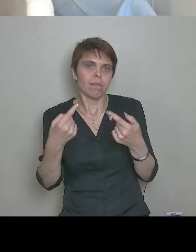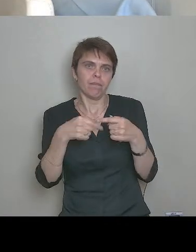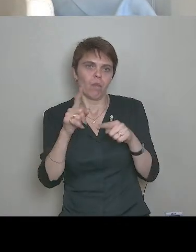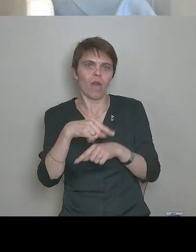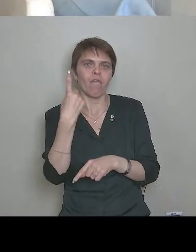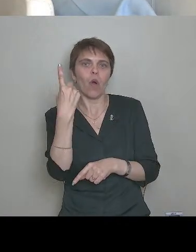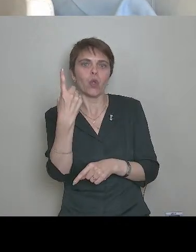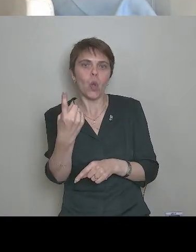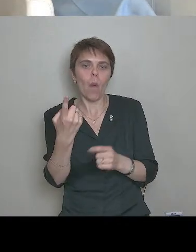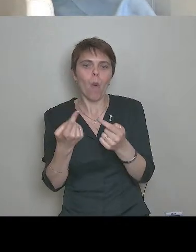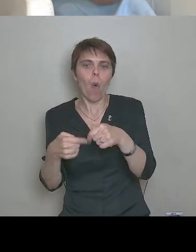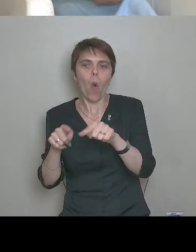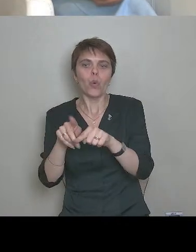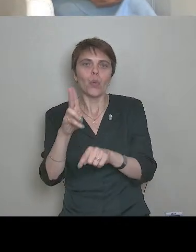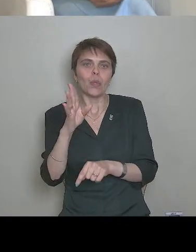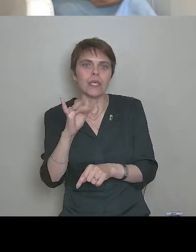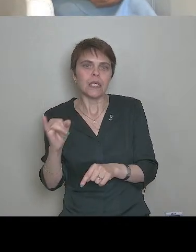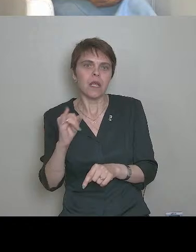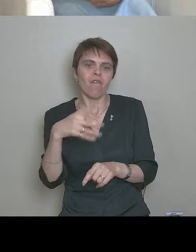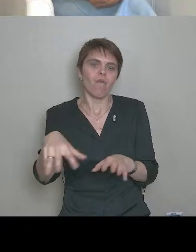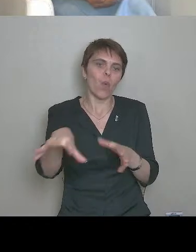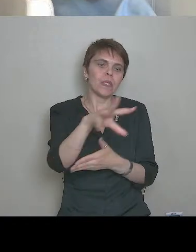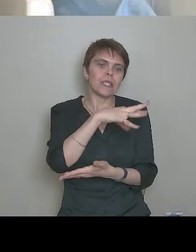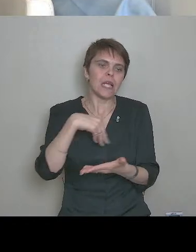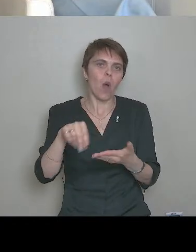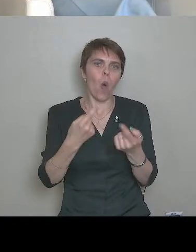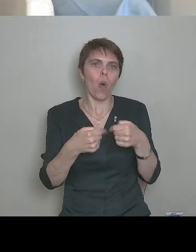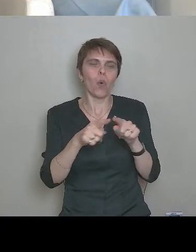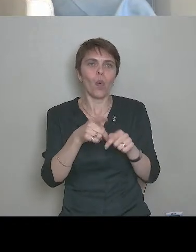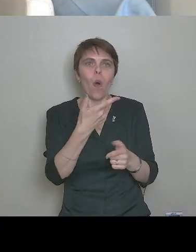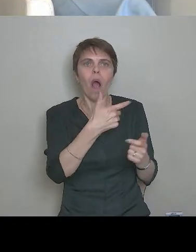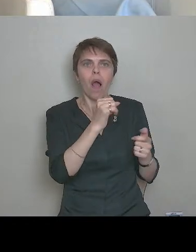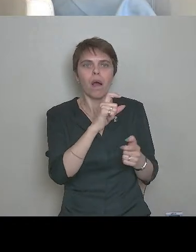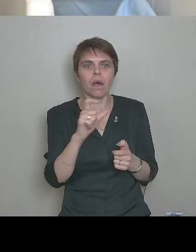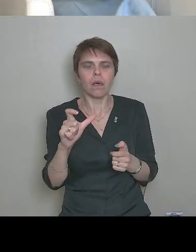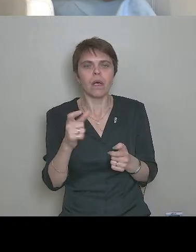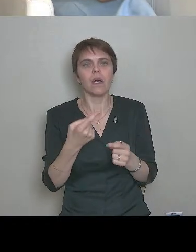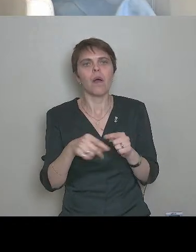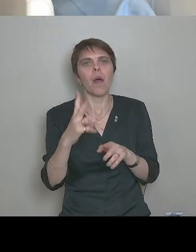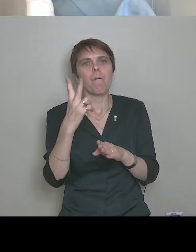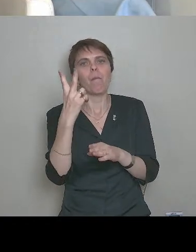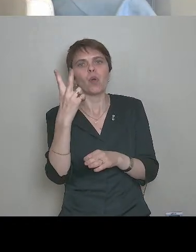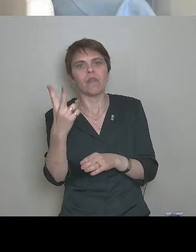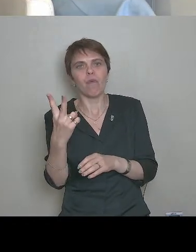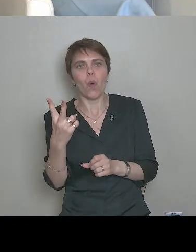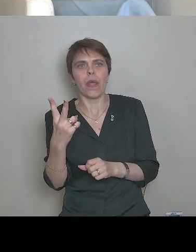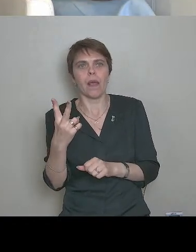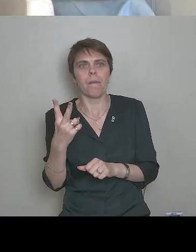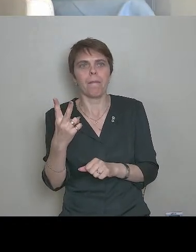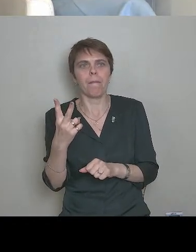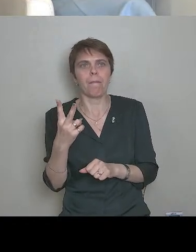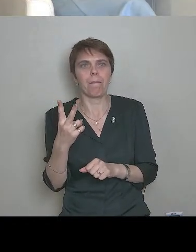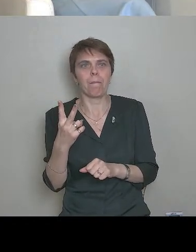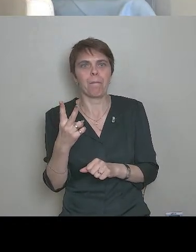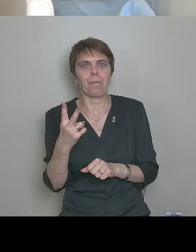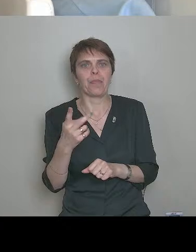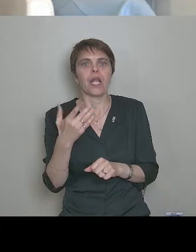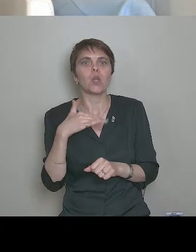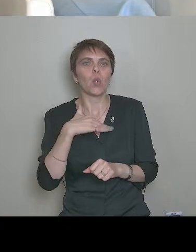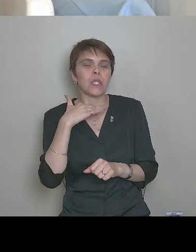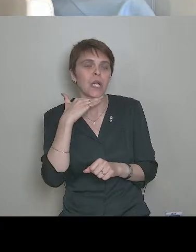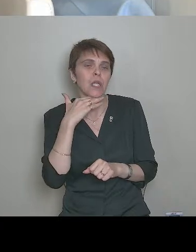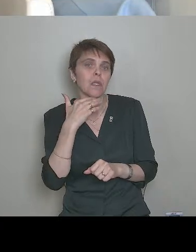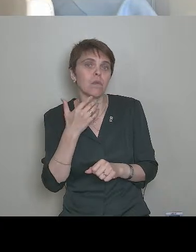So you can nominate in one constituency, you can do that in many.